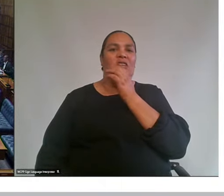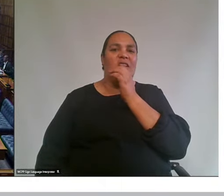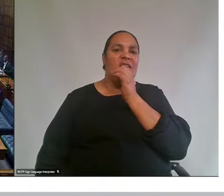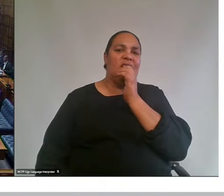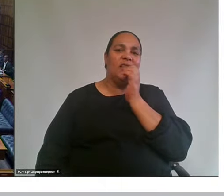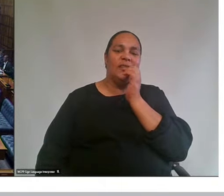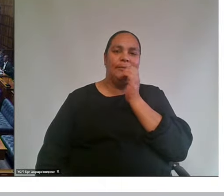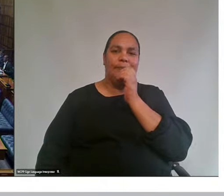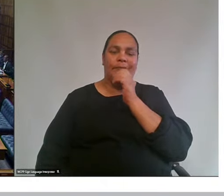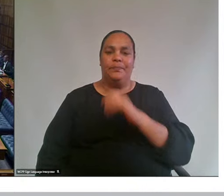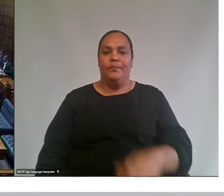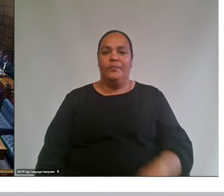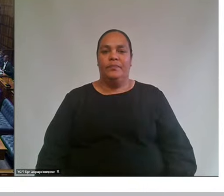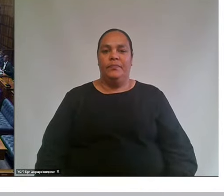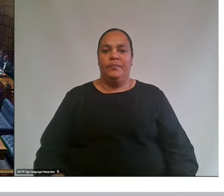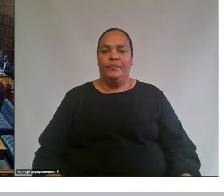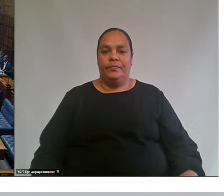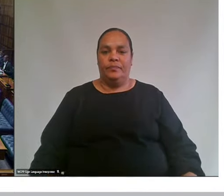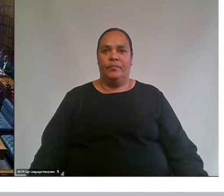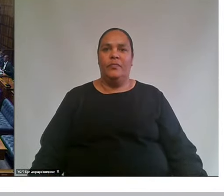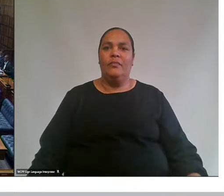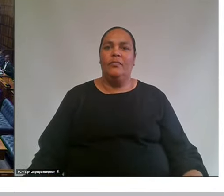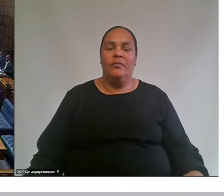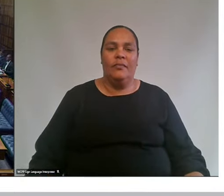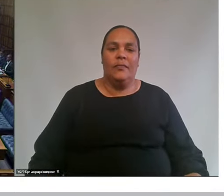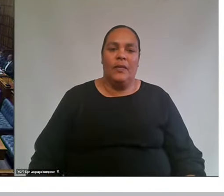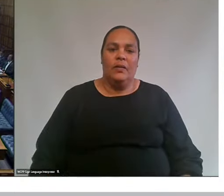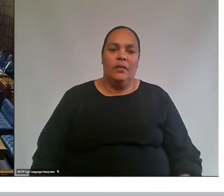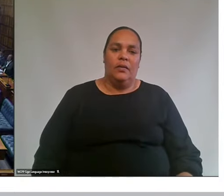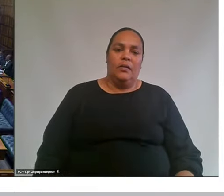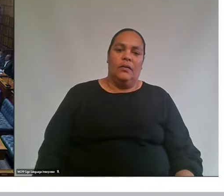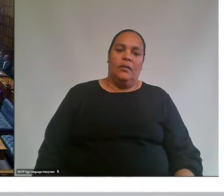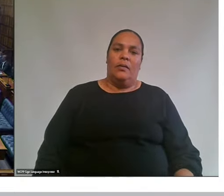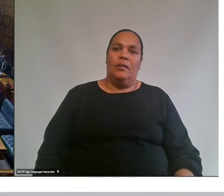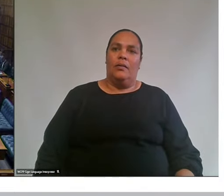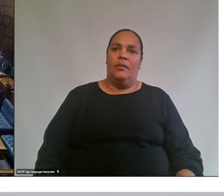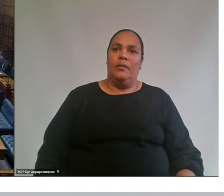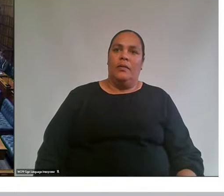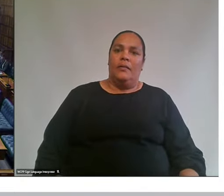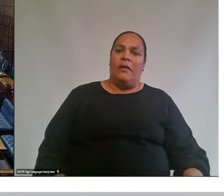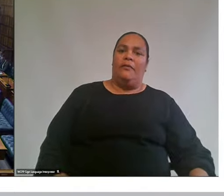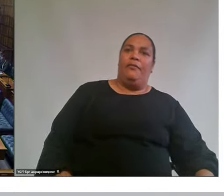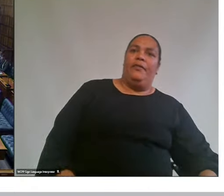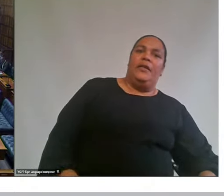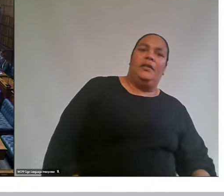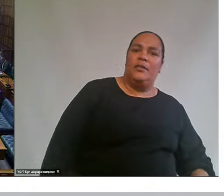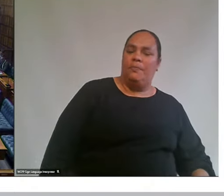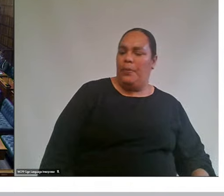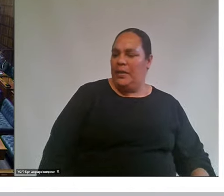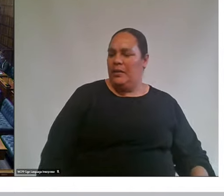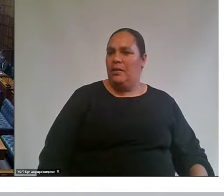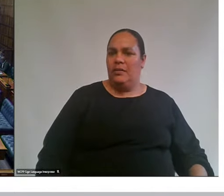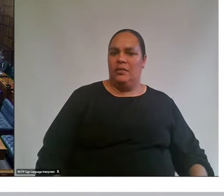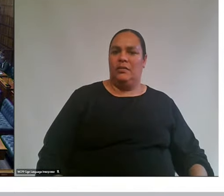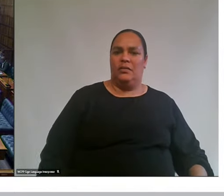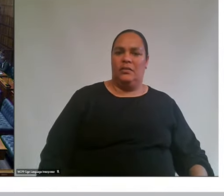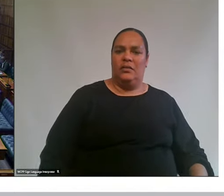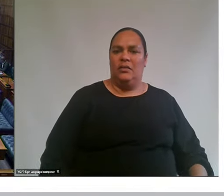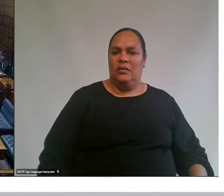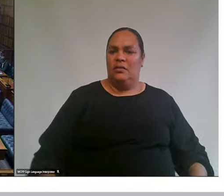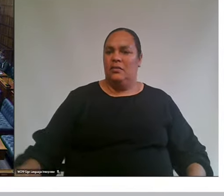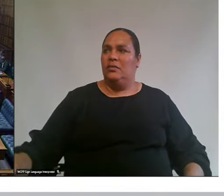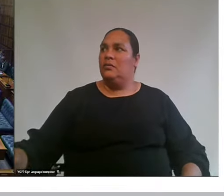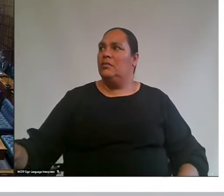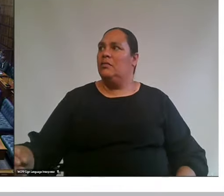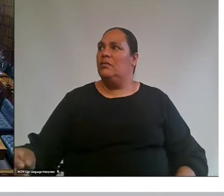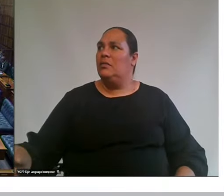and I'm open to questions excellent thank you and welcome again with that um we'll jump straight into questions I see member